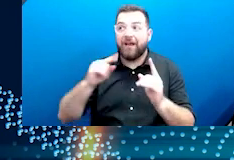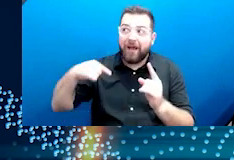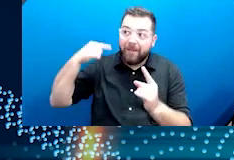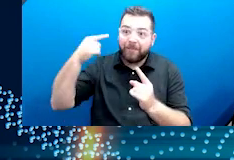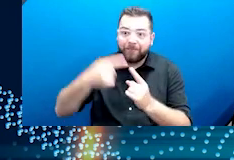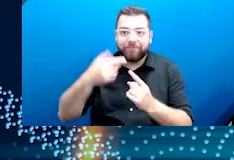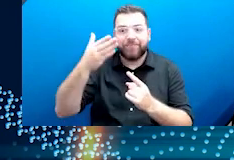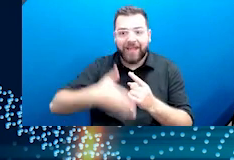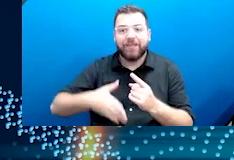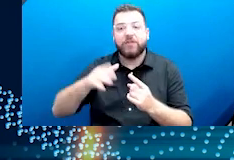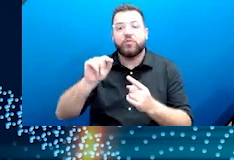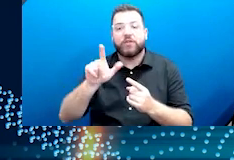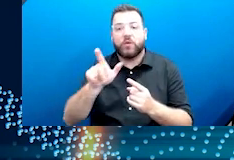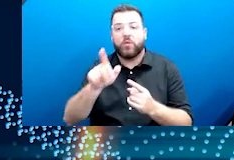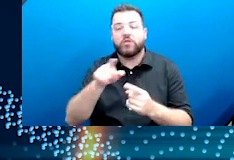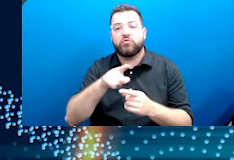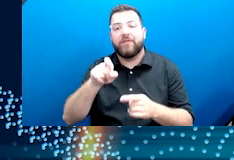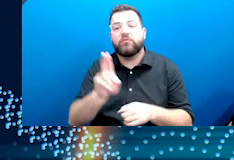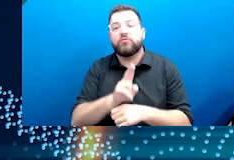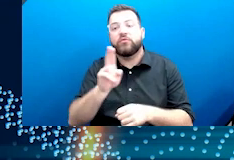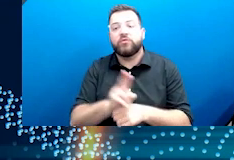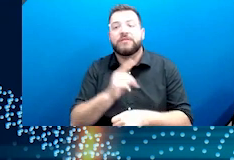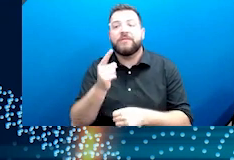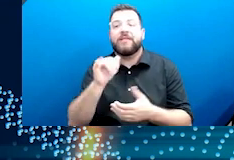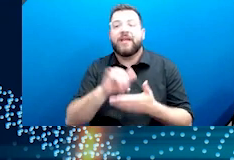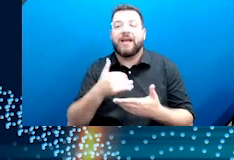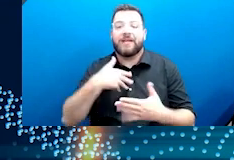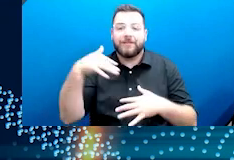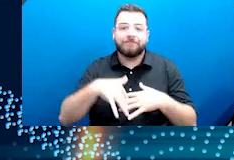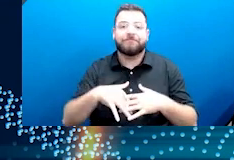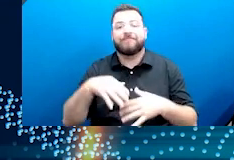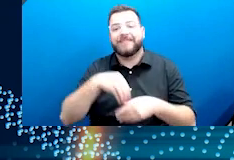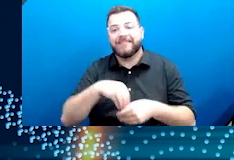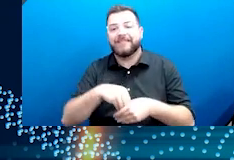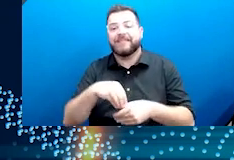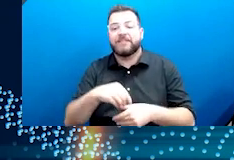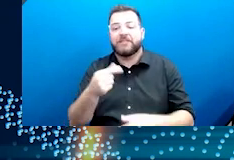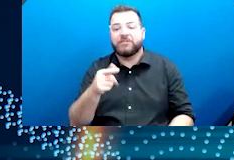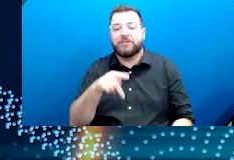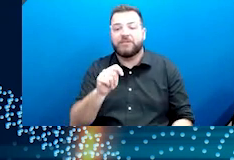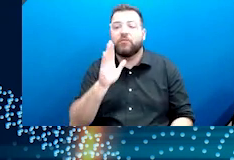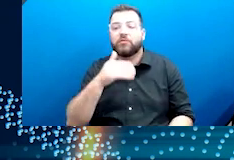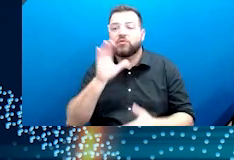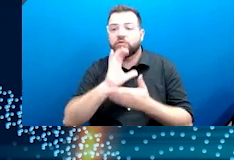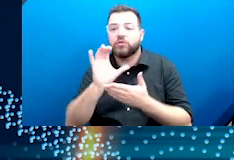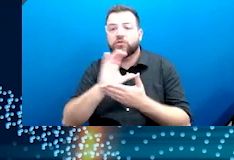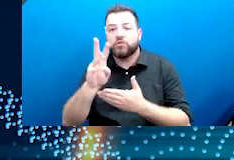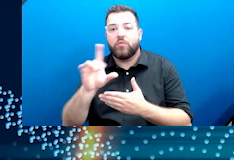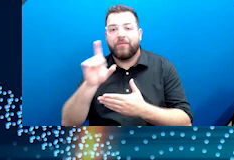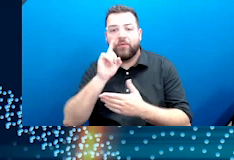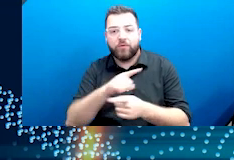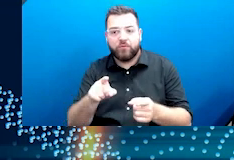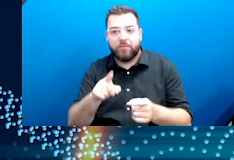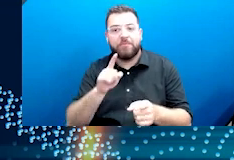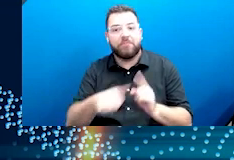use Bing that has ChatGPT built into it so it could search the web for you with AI. But this one, they cut it off and it doesn't have